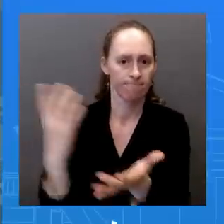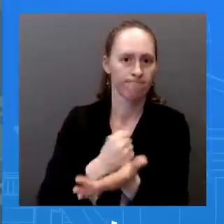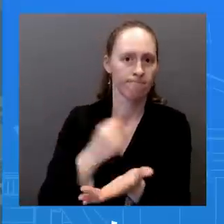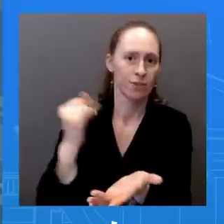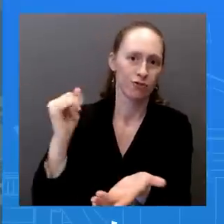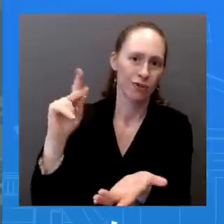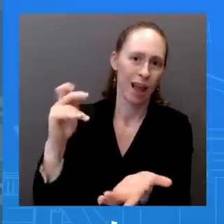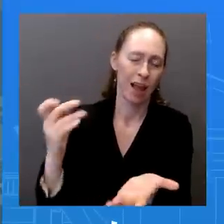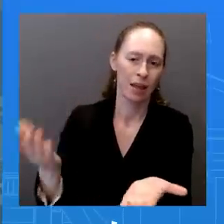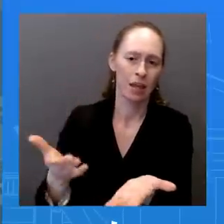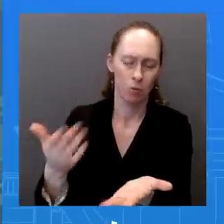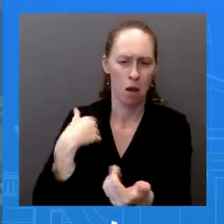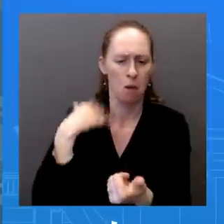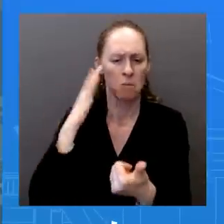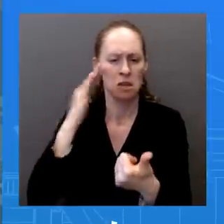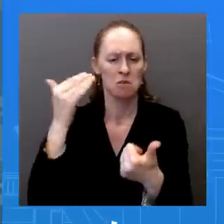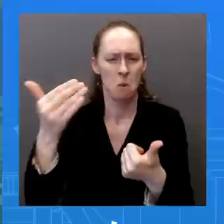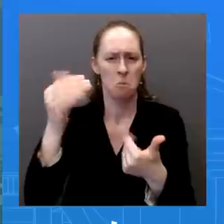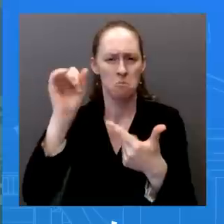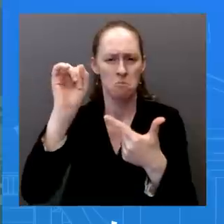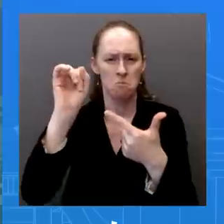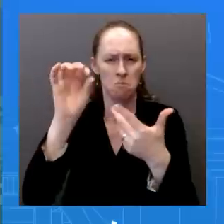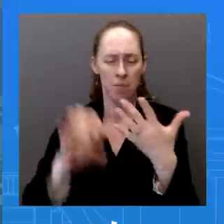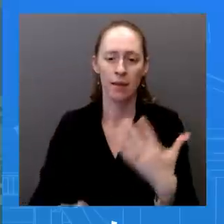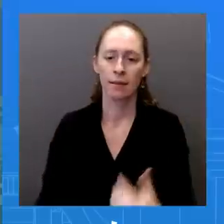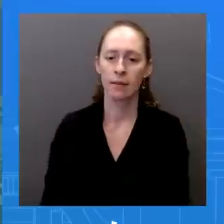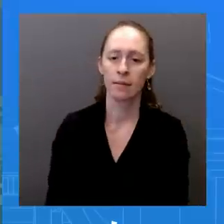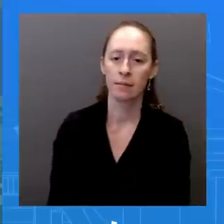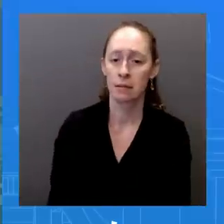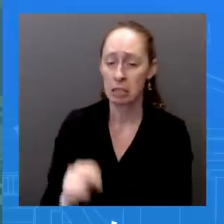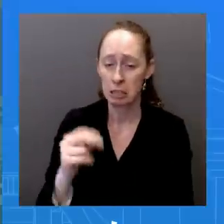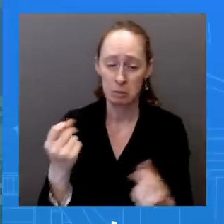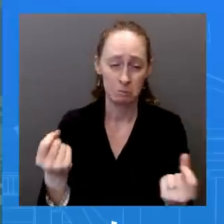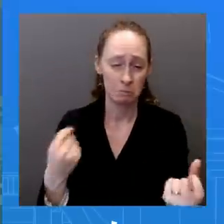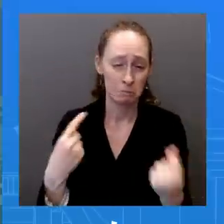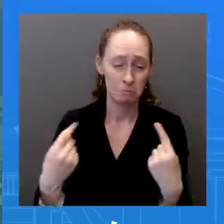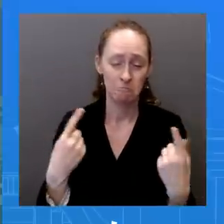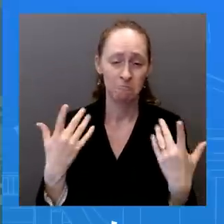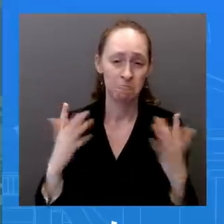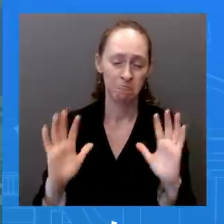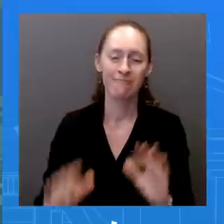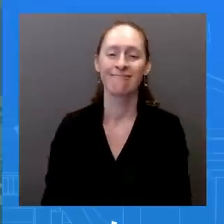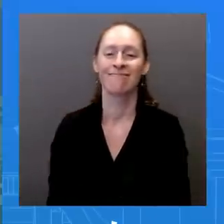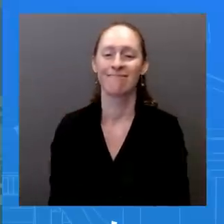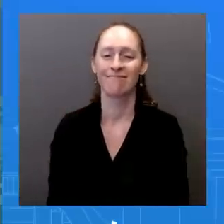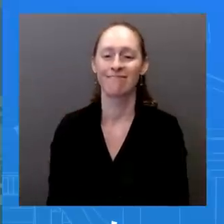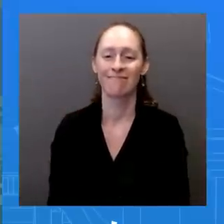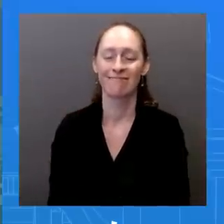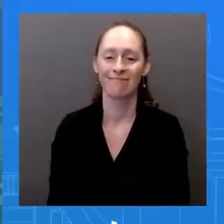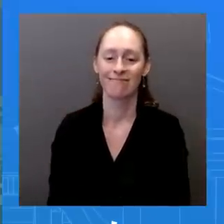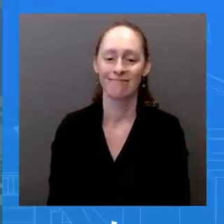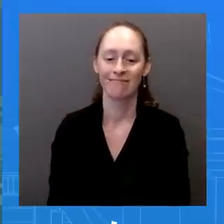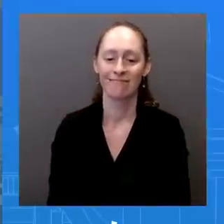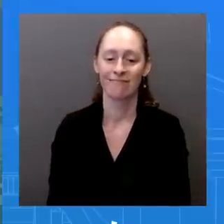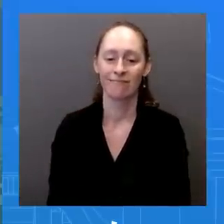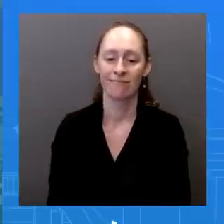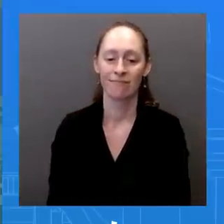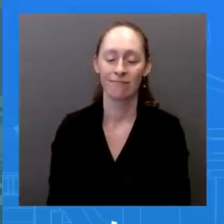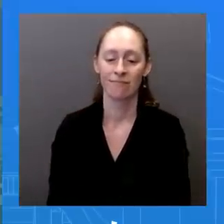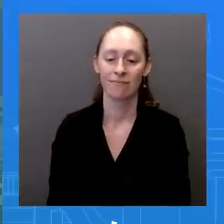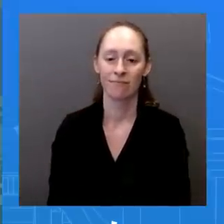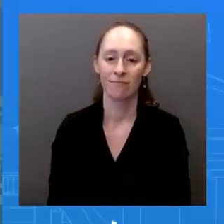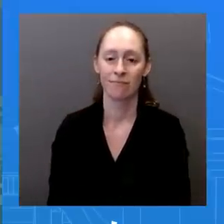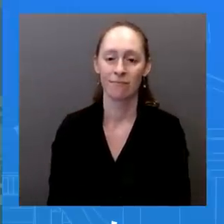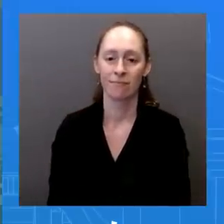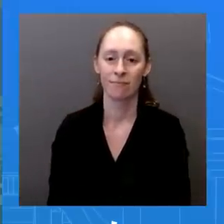the top, and then I'll take as many questions as we can. As you all know, at 1:45, President Biden will deliver remarks on the